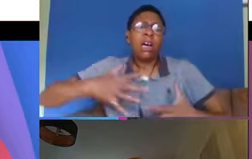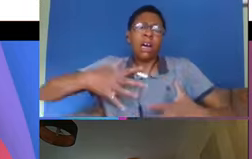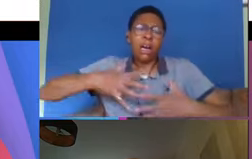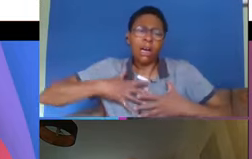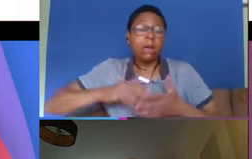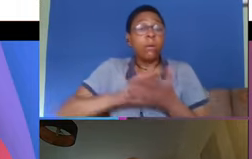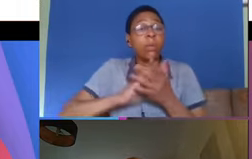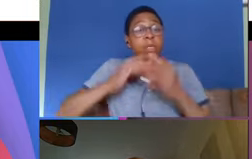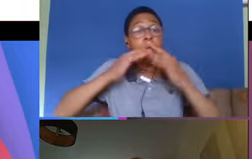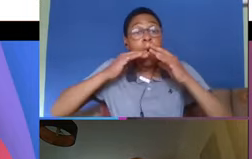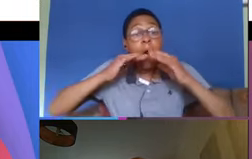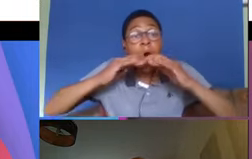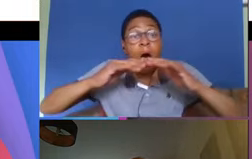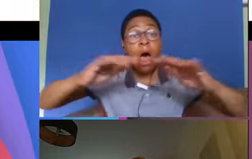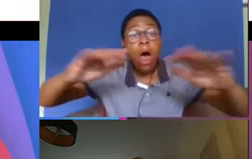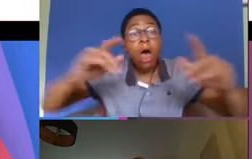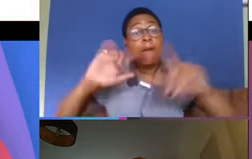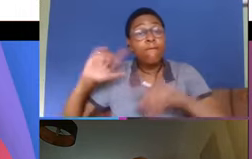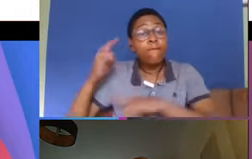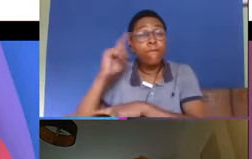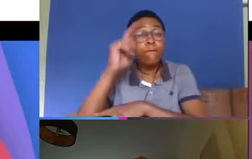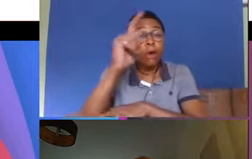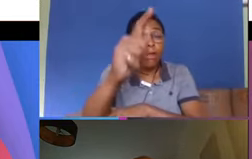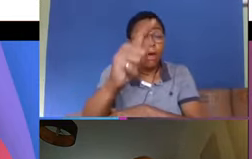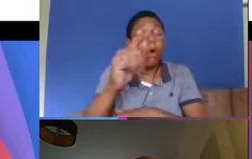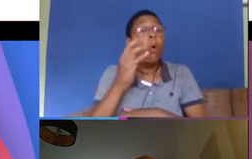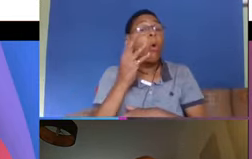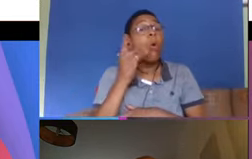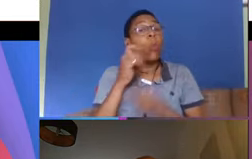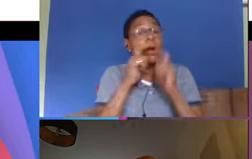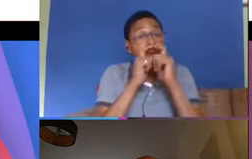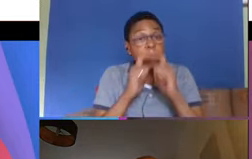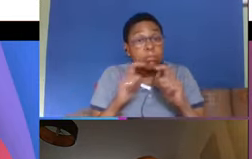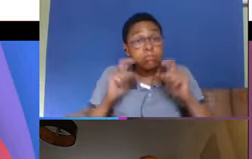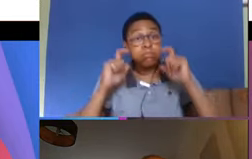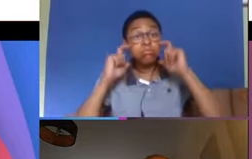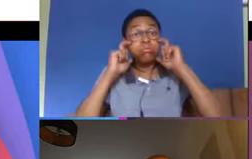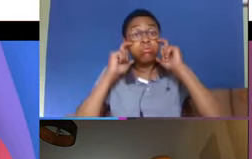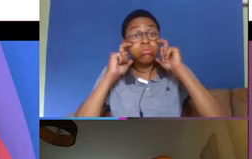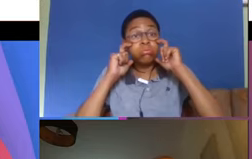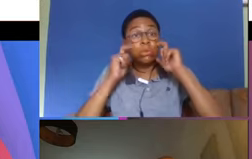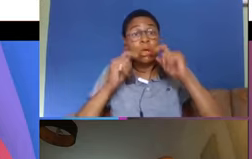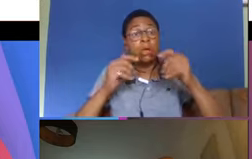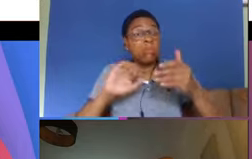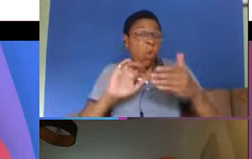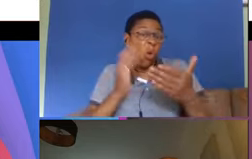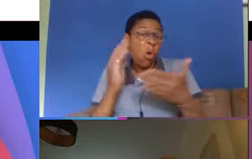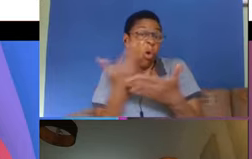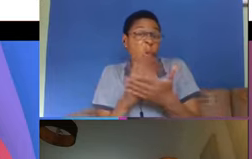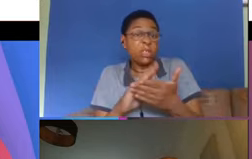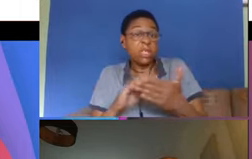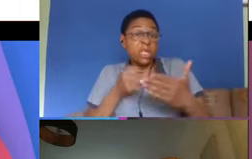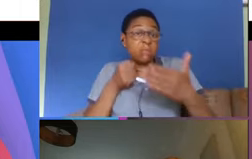we straight away reduce this issue, and so therefore it doesn't have that same effect. So when we're looking at running and